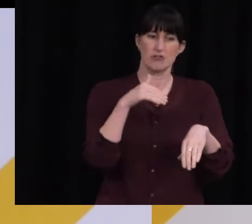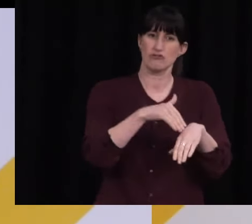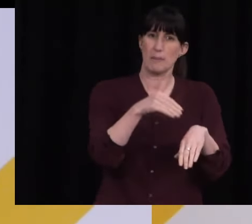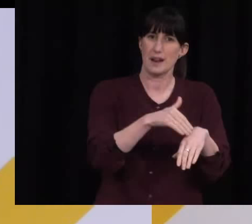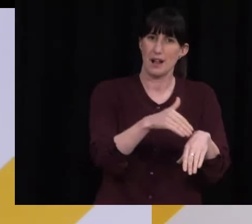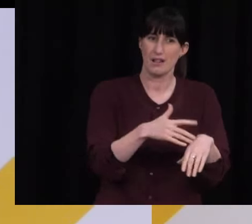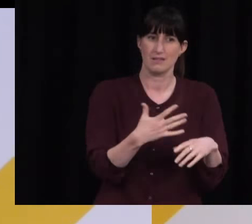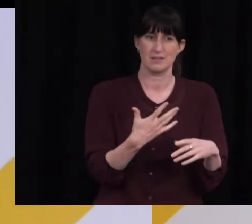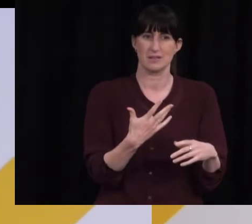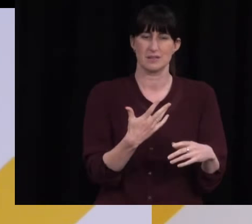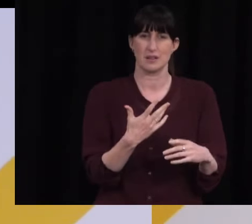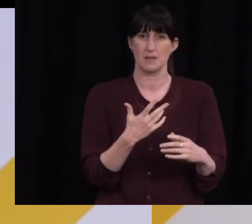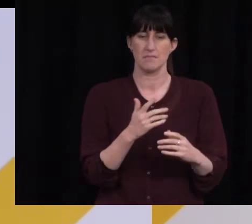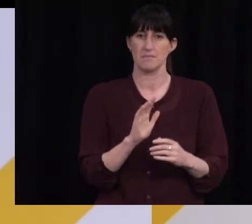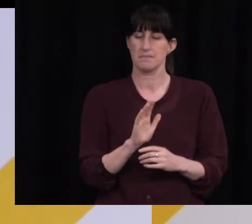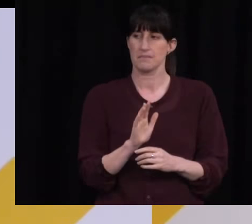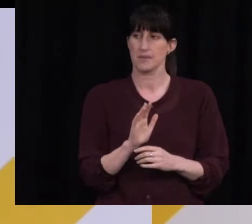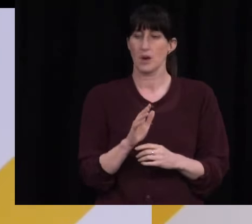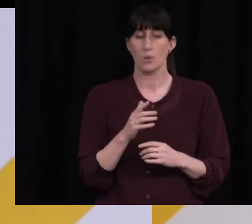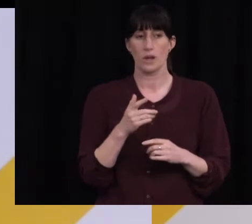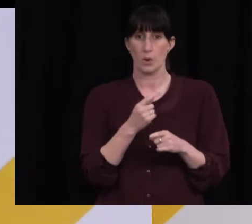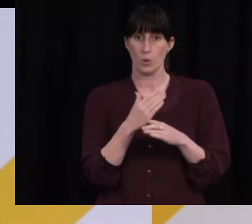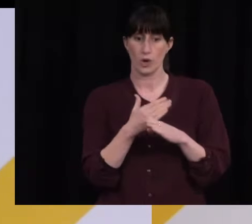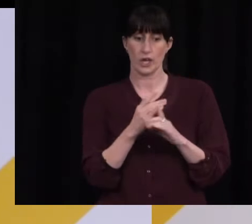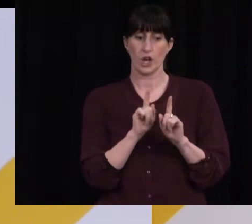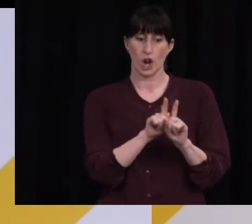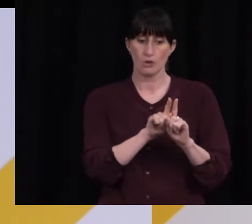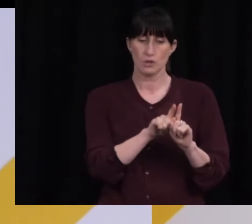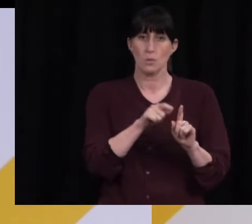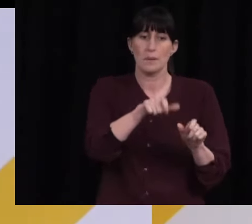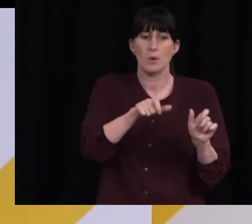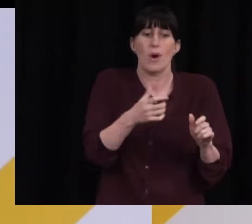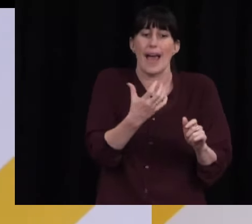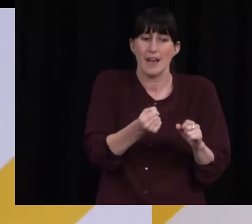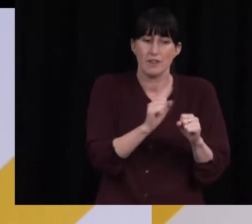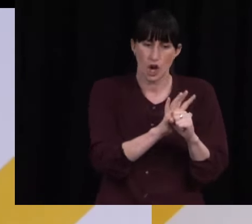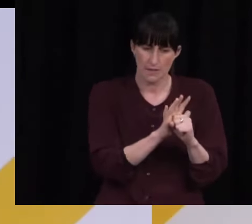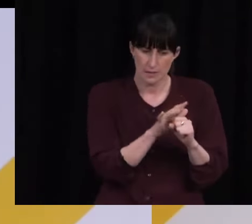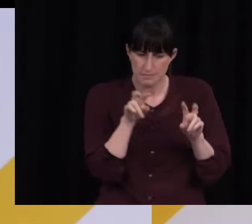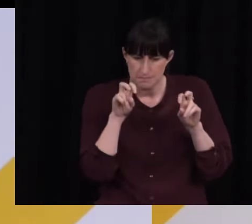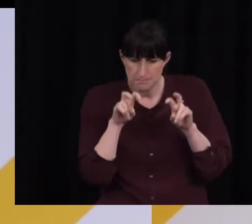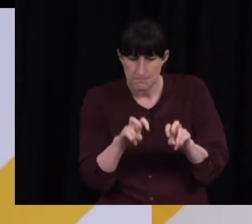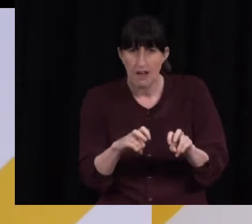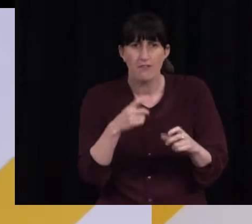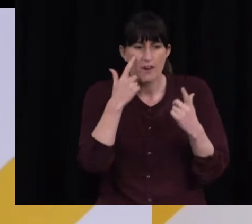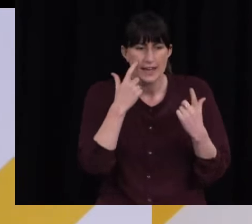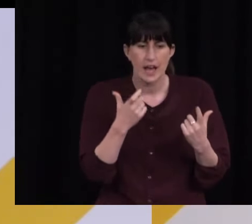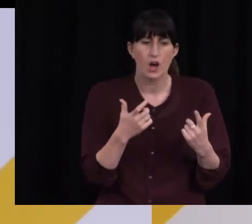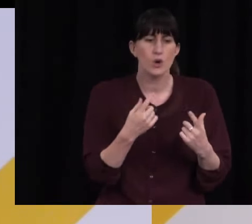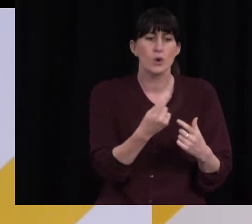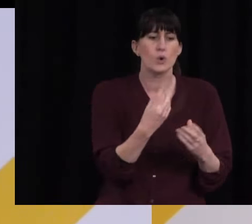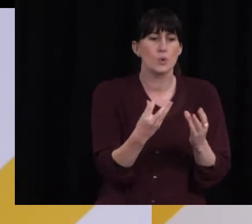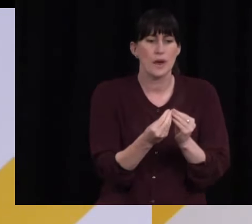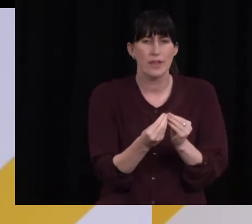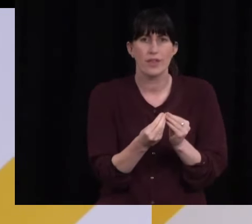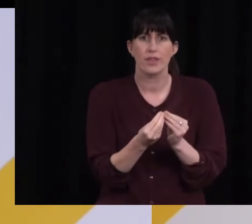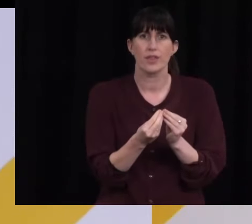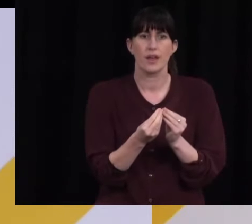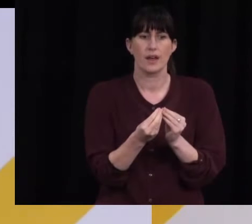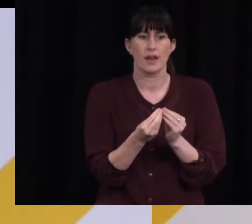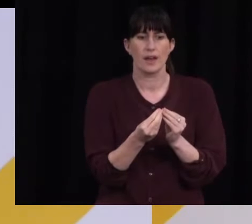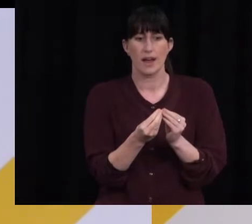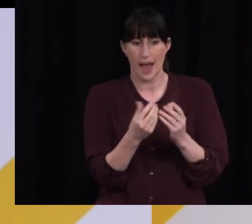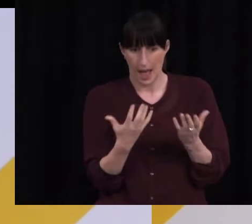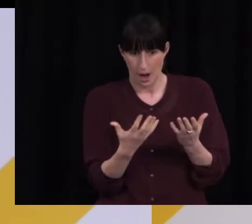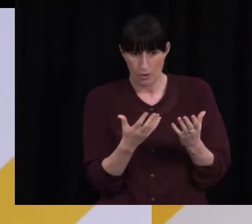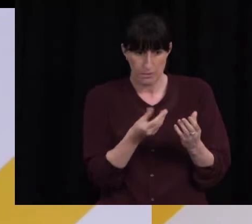approach here where we work really closely with those individuals who have COVID just to find out where they've been, who they've been with, and to make sure that it's all